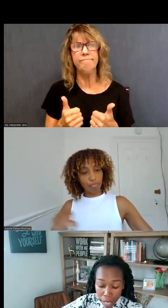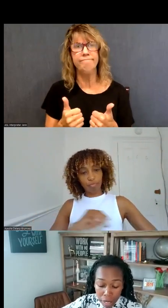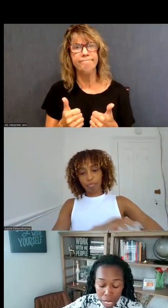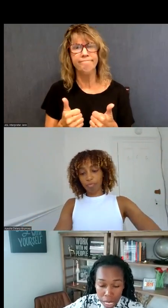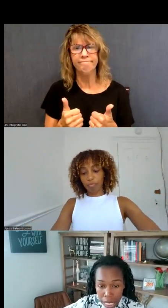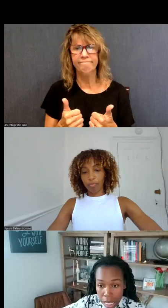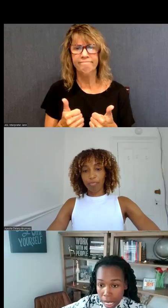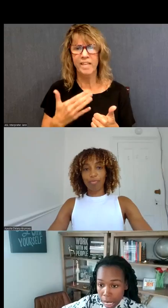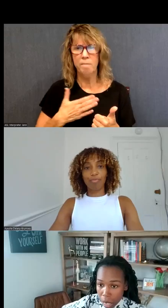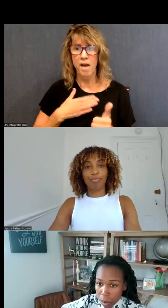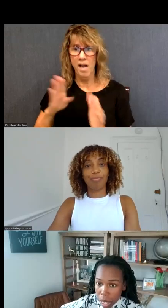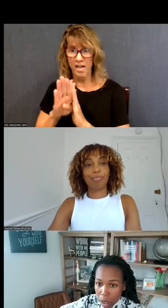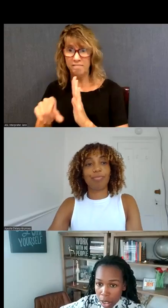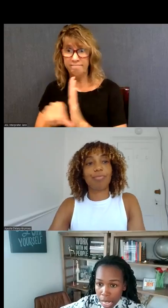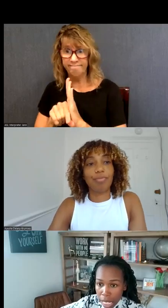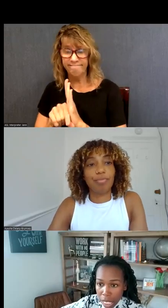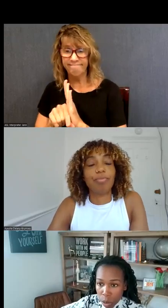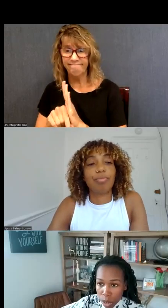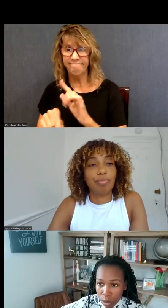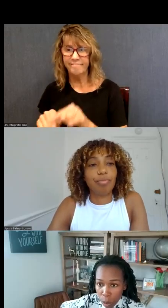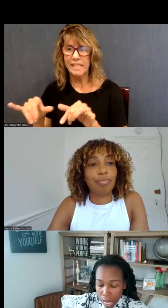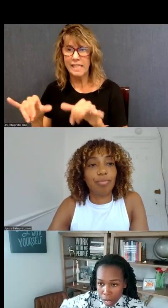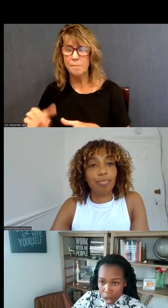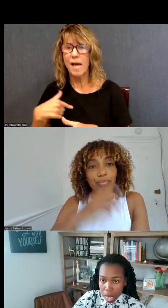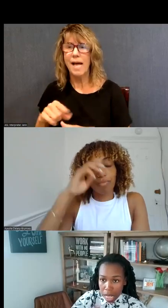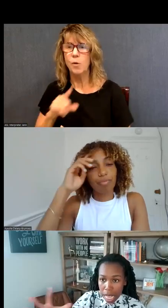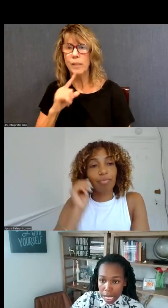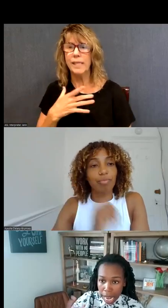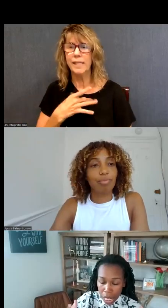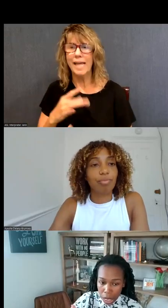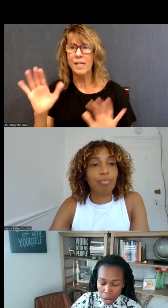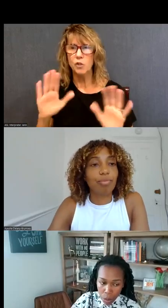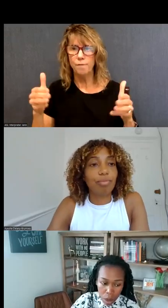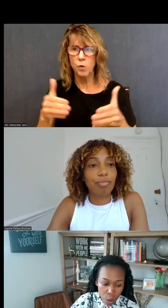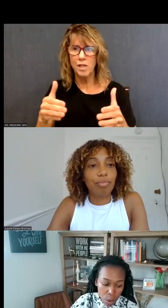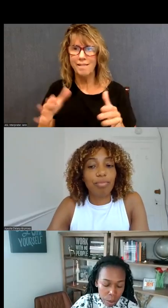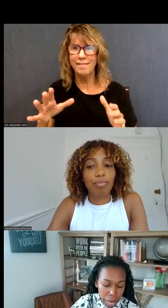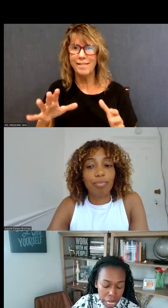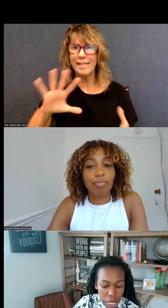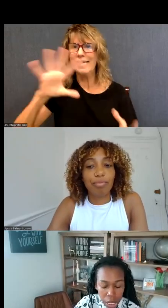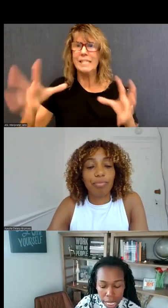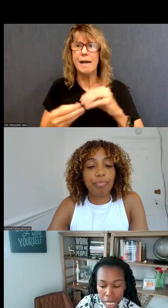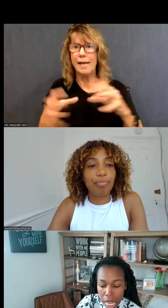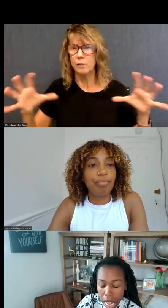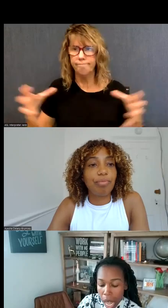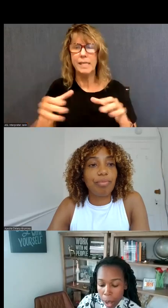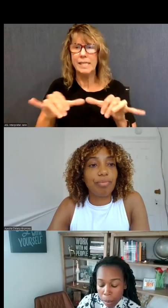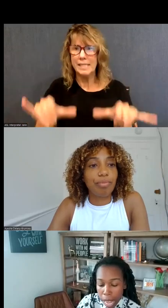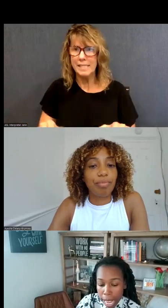my background is in systems, so I like to really focus on the entire system when we're making